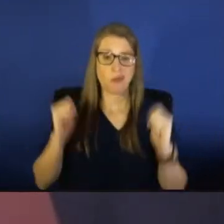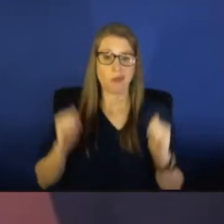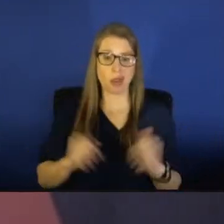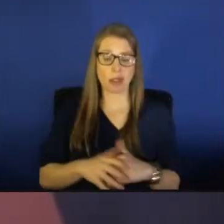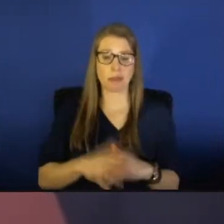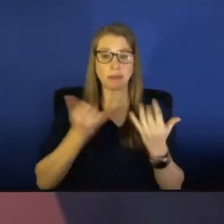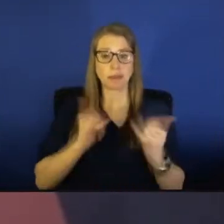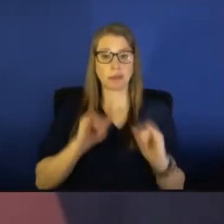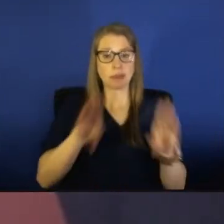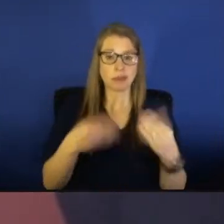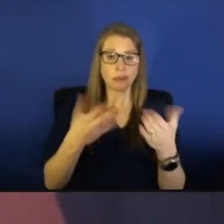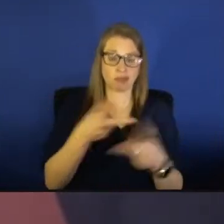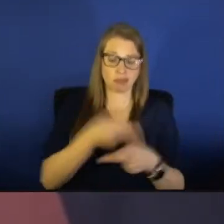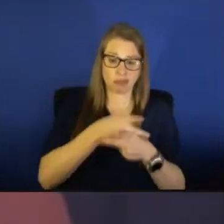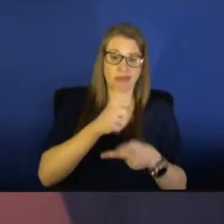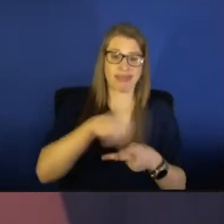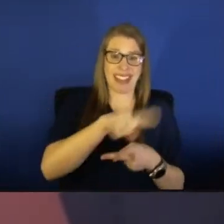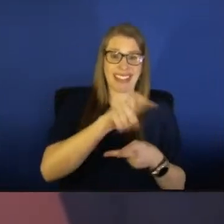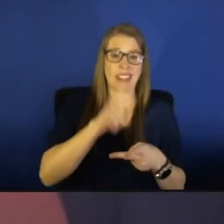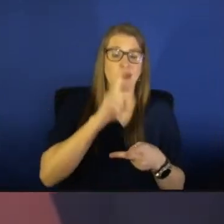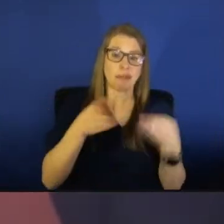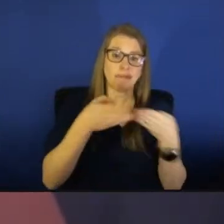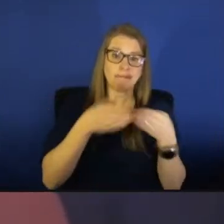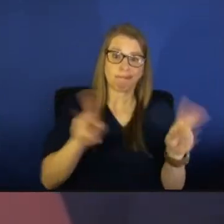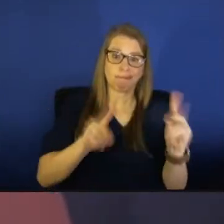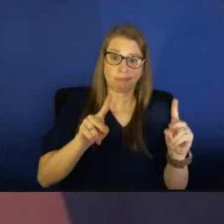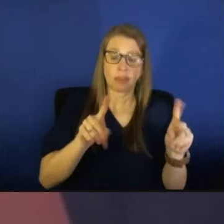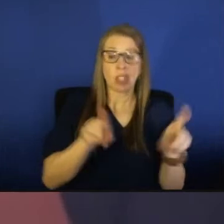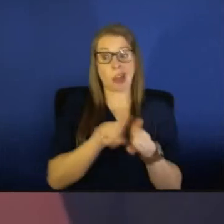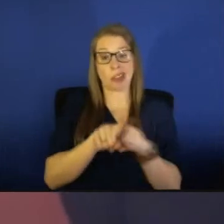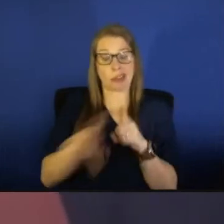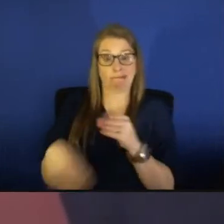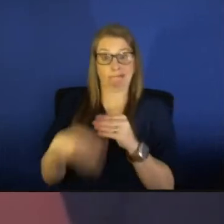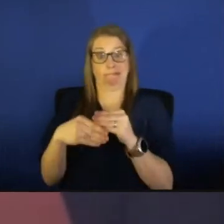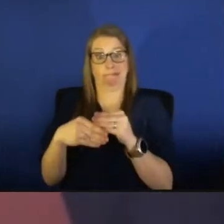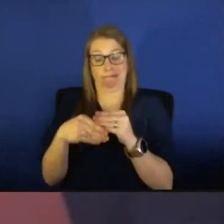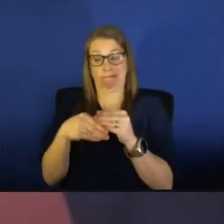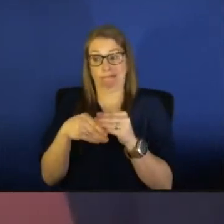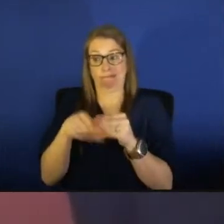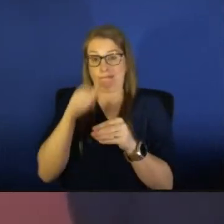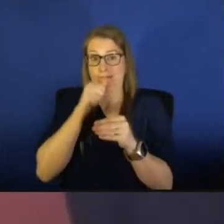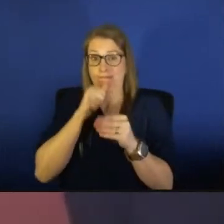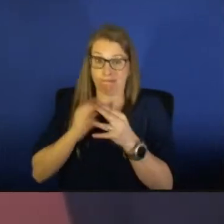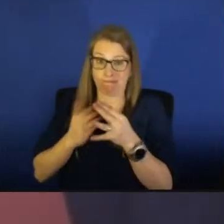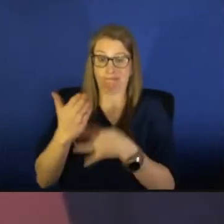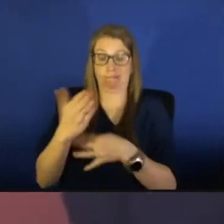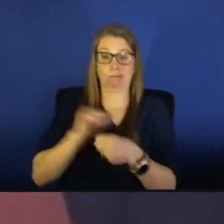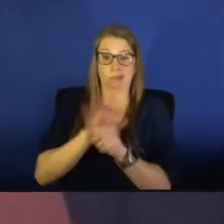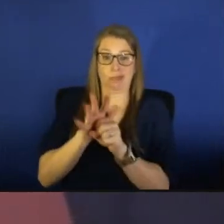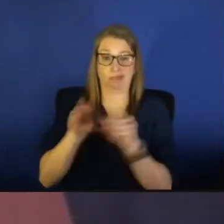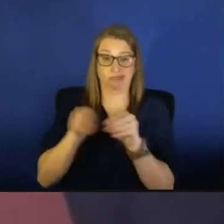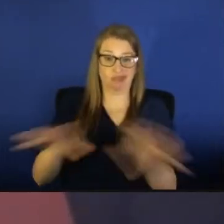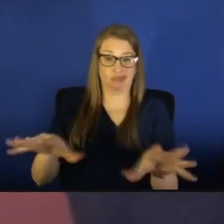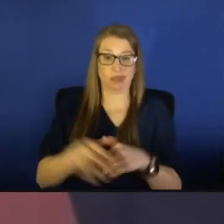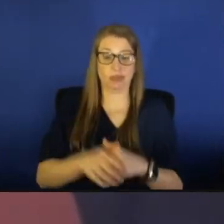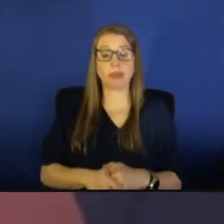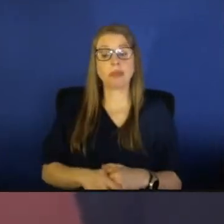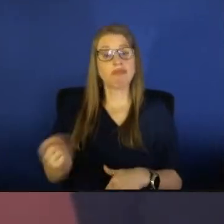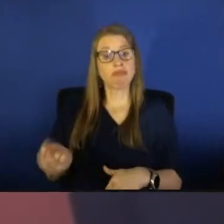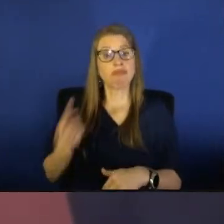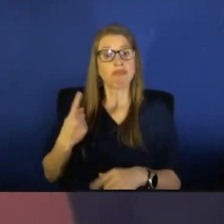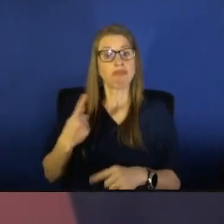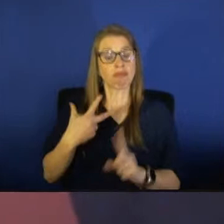provide the care that they need to the general population, in addition to managing our way through the pandemic. And with the advent of the vaccinations